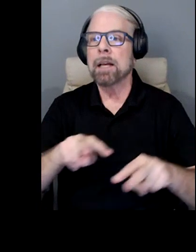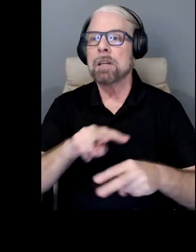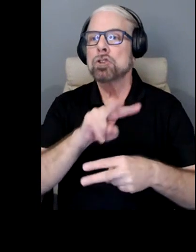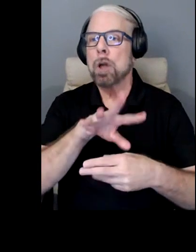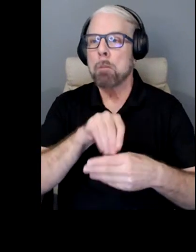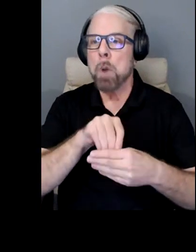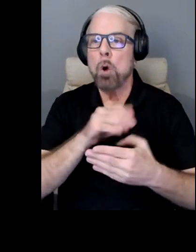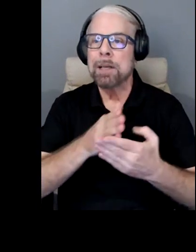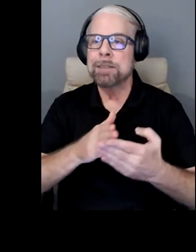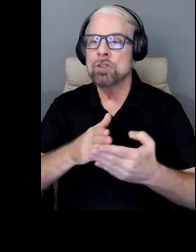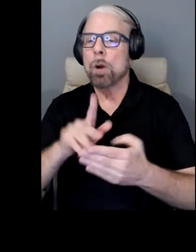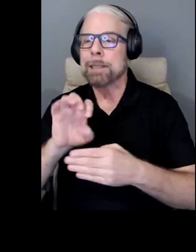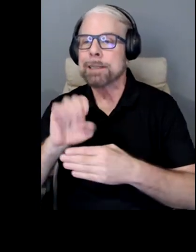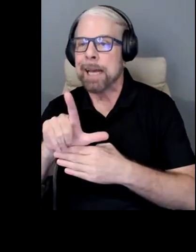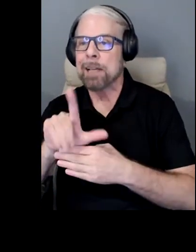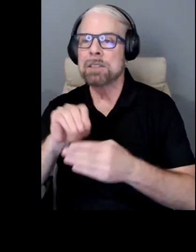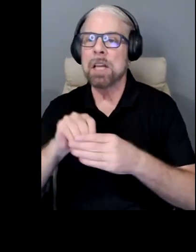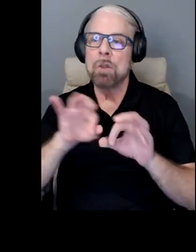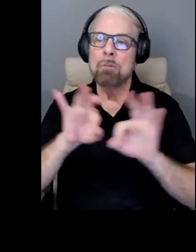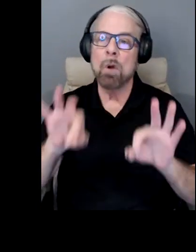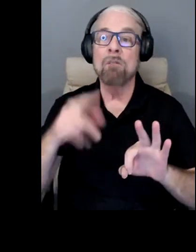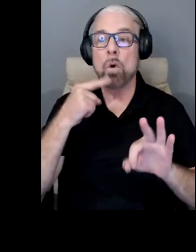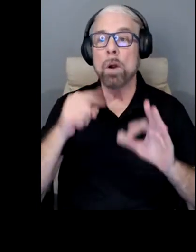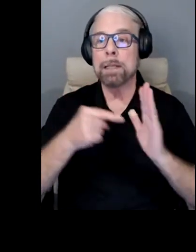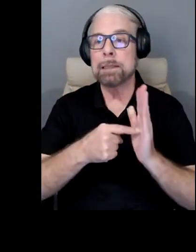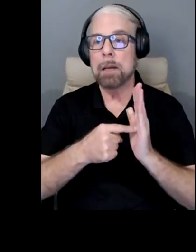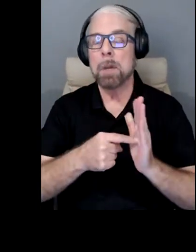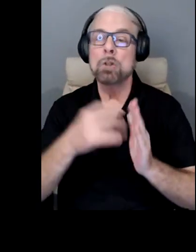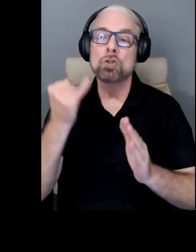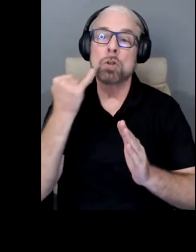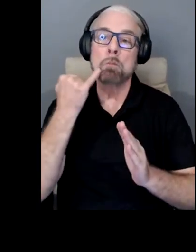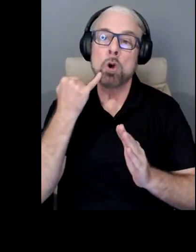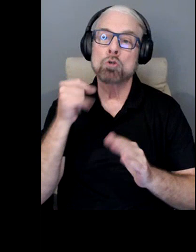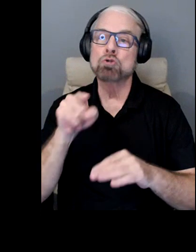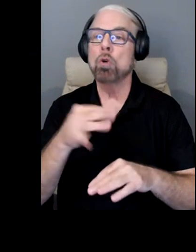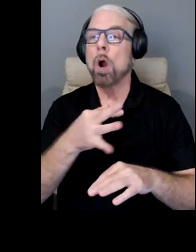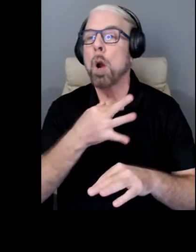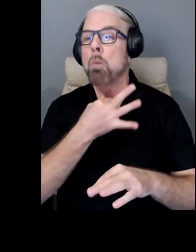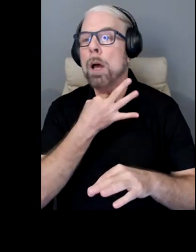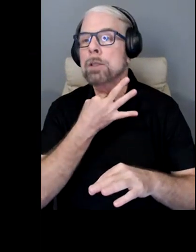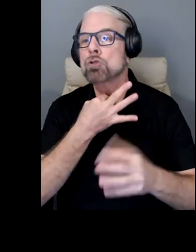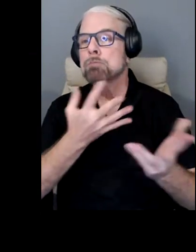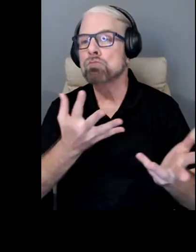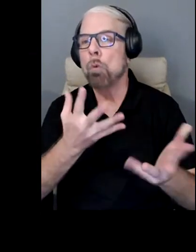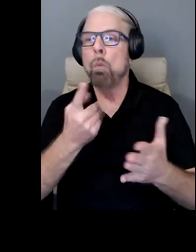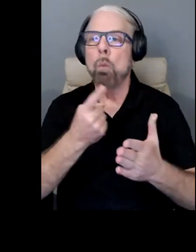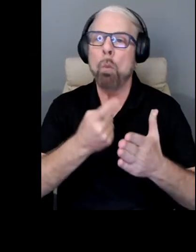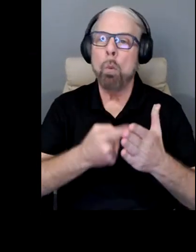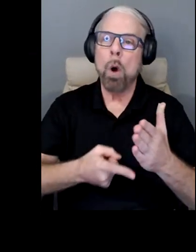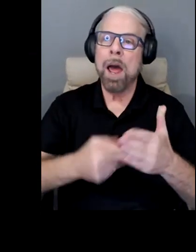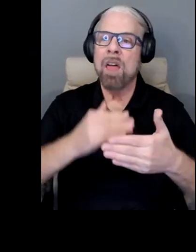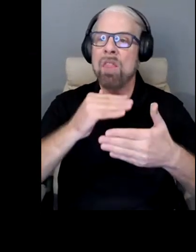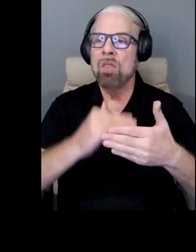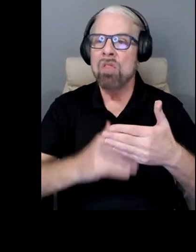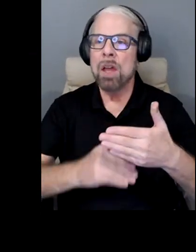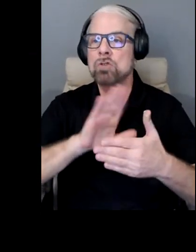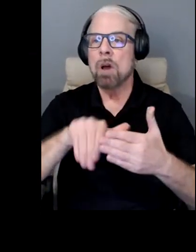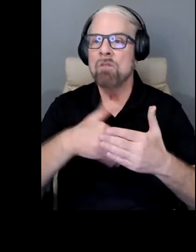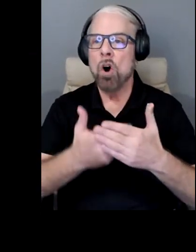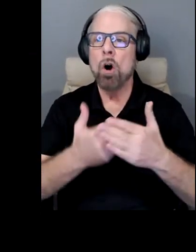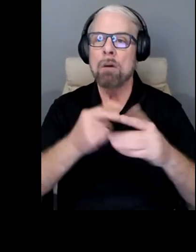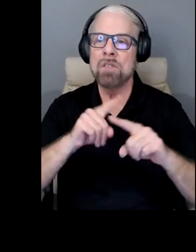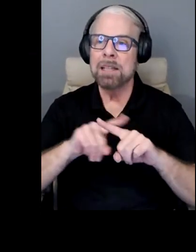cells in the form that you're filling out. So for example, if you're wondering what is the list of all of those